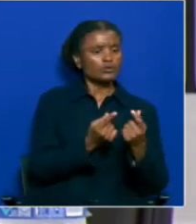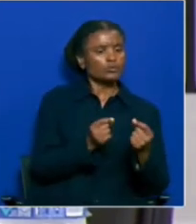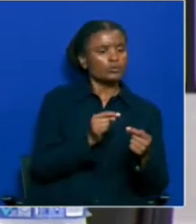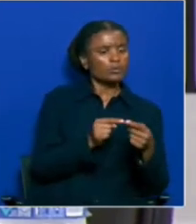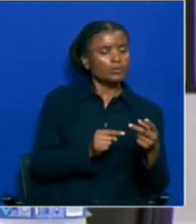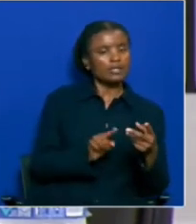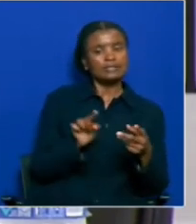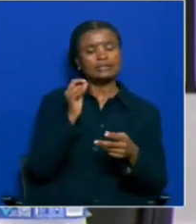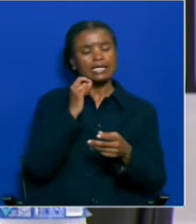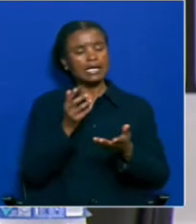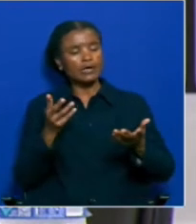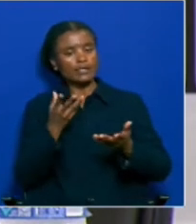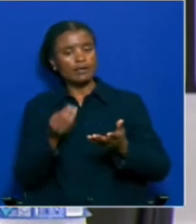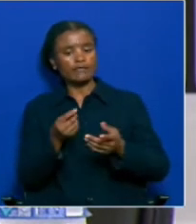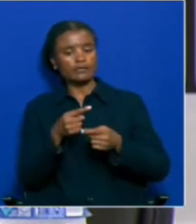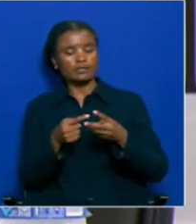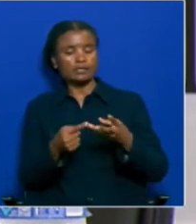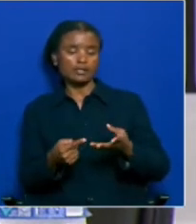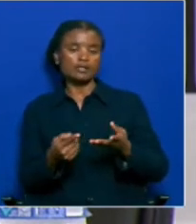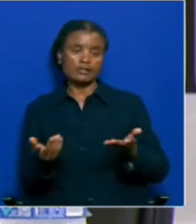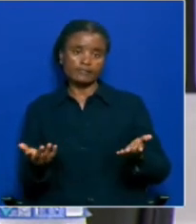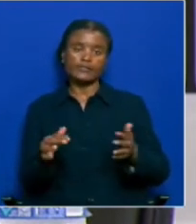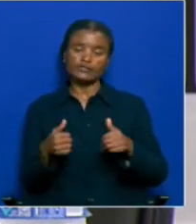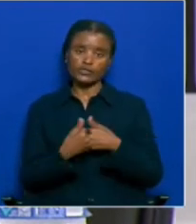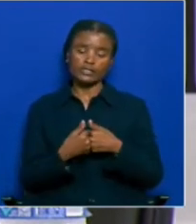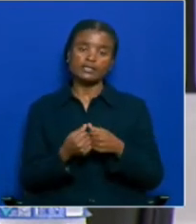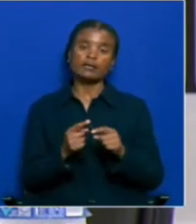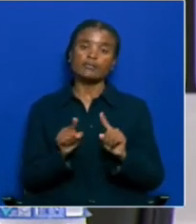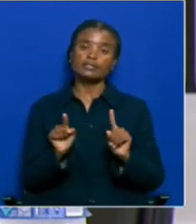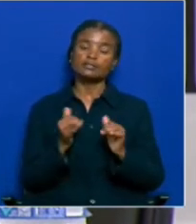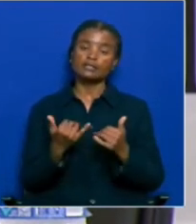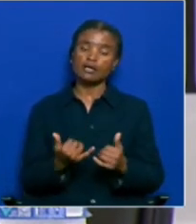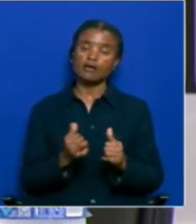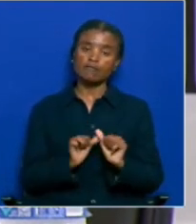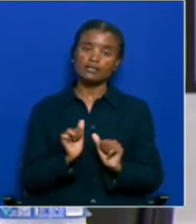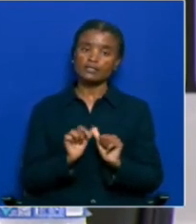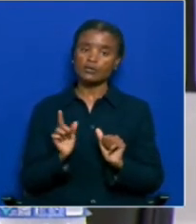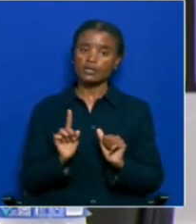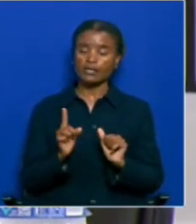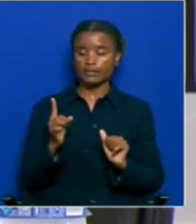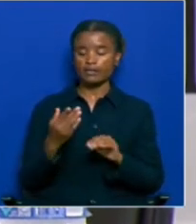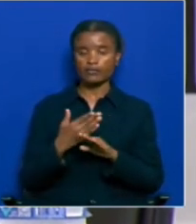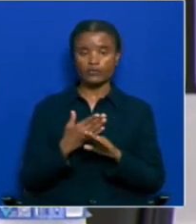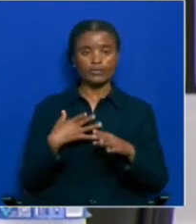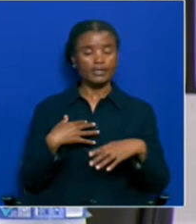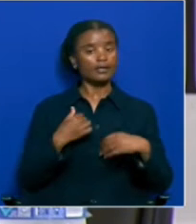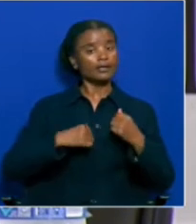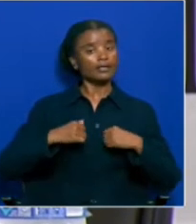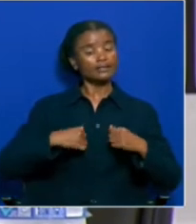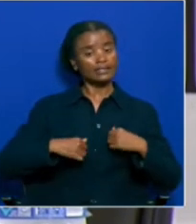see, that's a challenge. But at least now, when I acted, we were able to have an agreement with